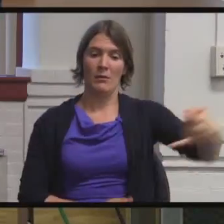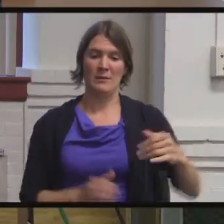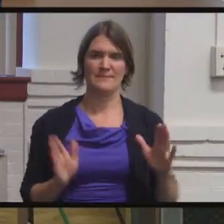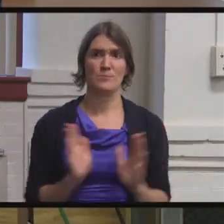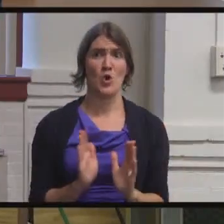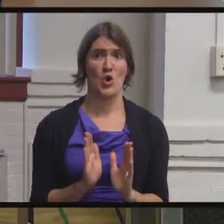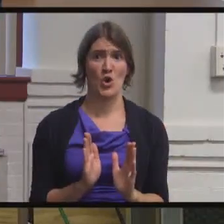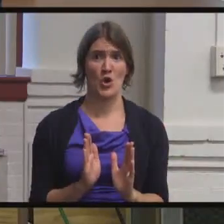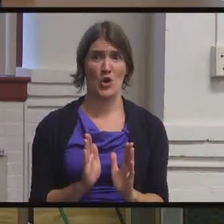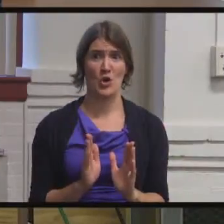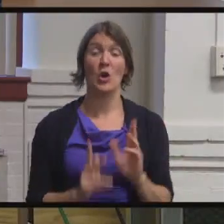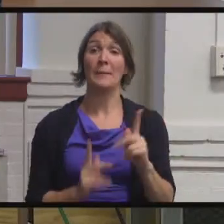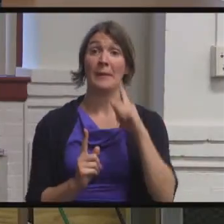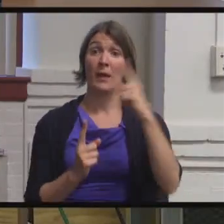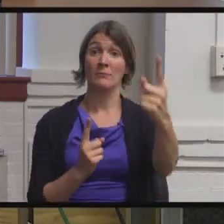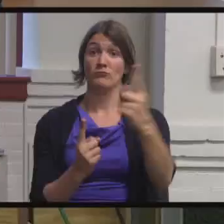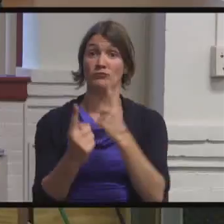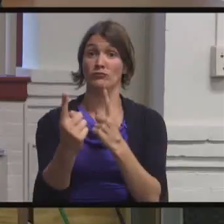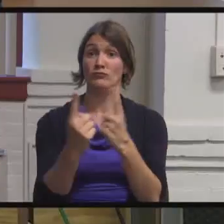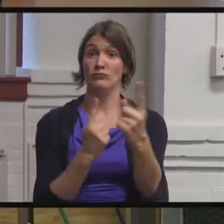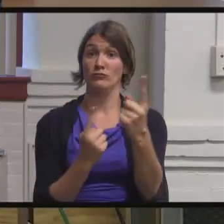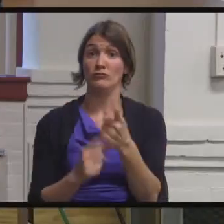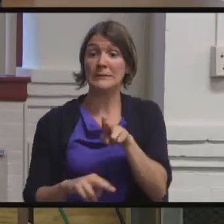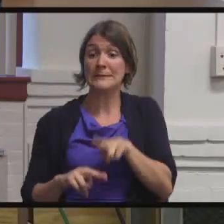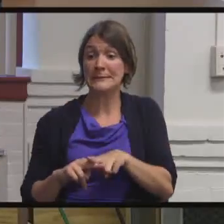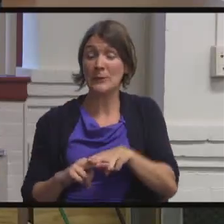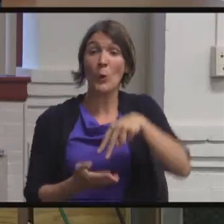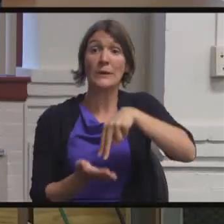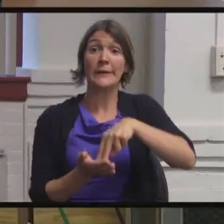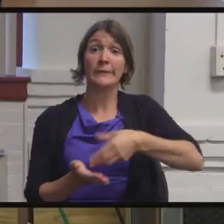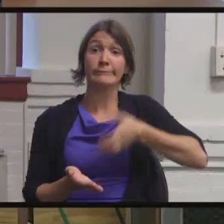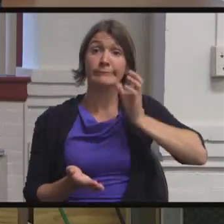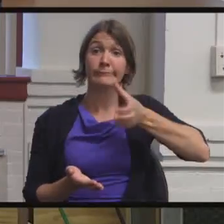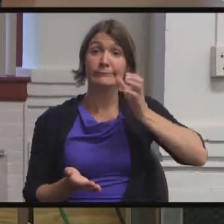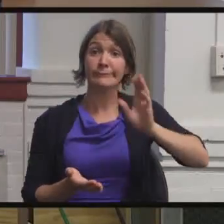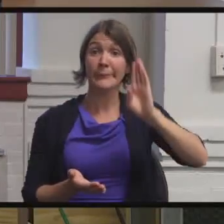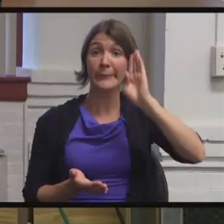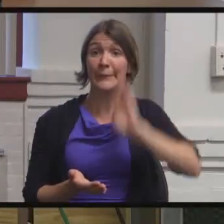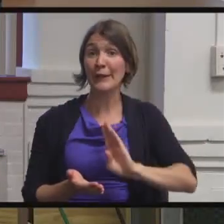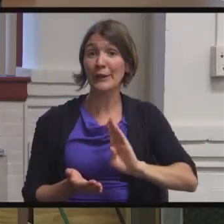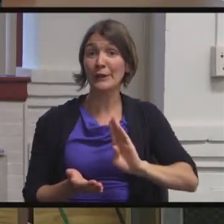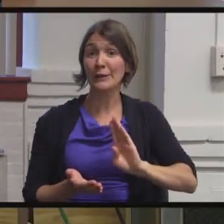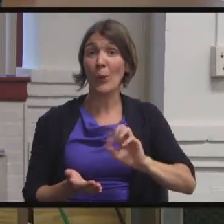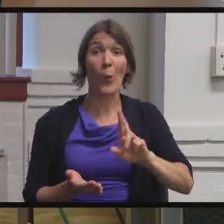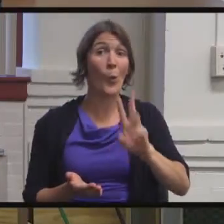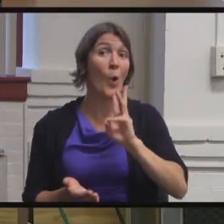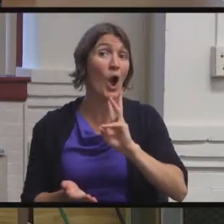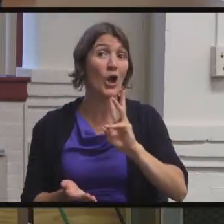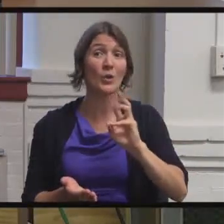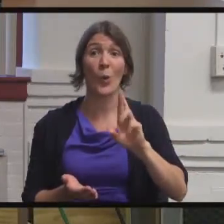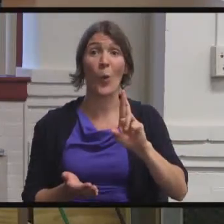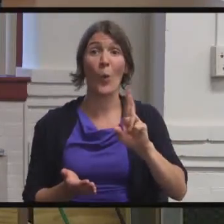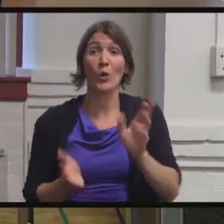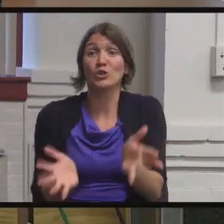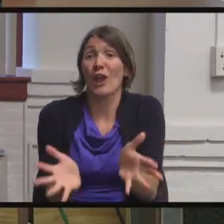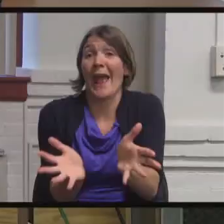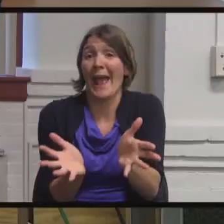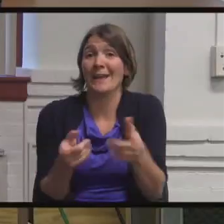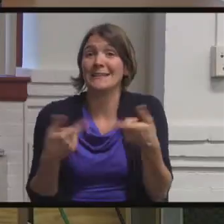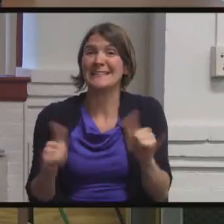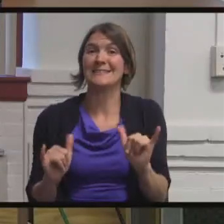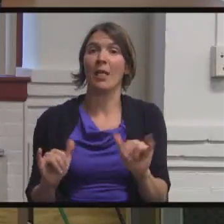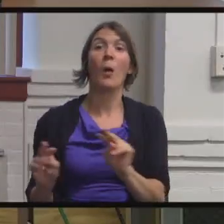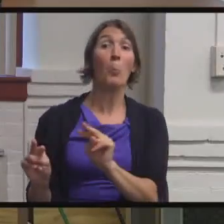area where people can sit or stand and enjoy a beer or a water or just conversation while